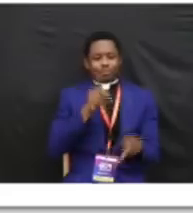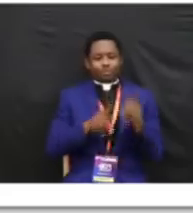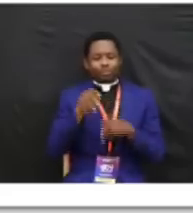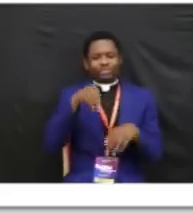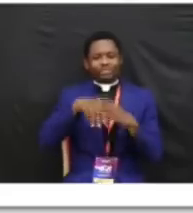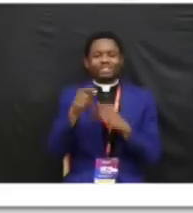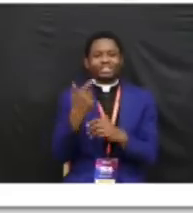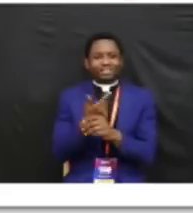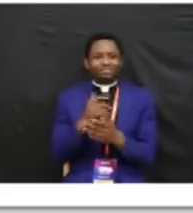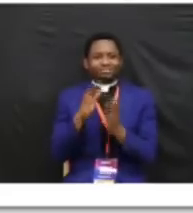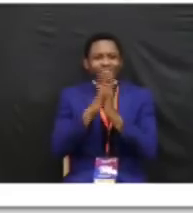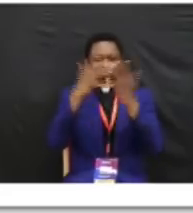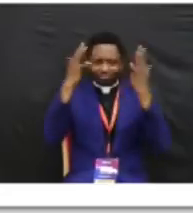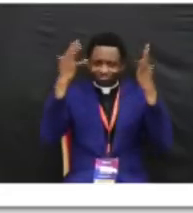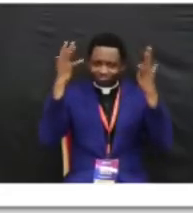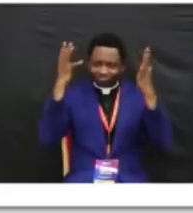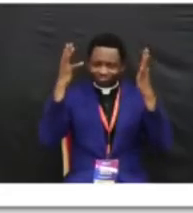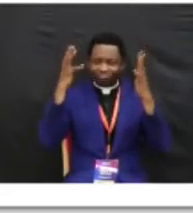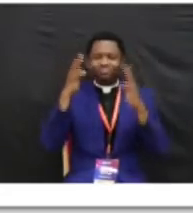Hallelujah.